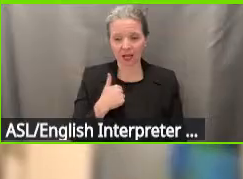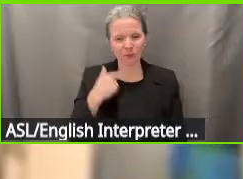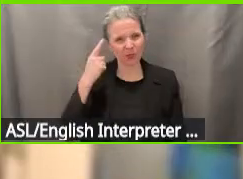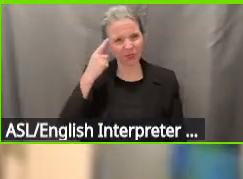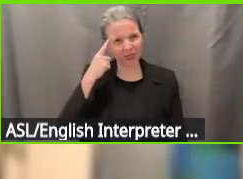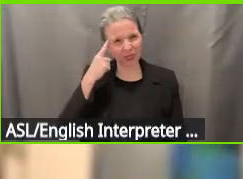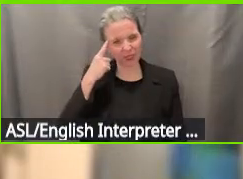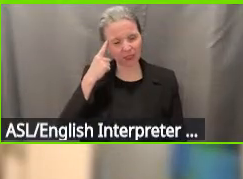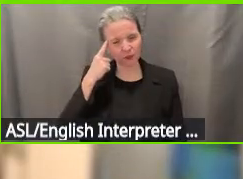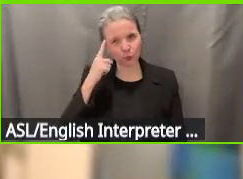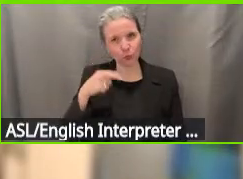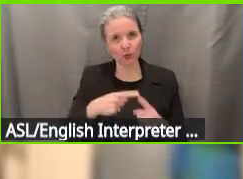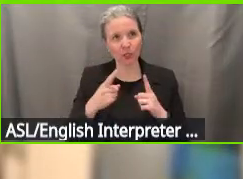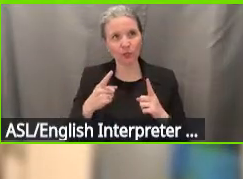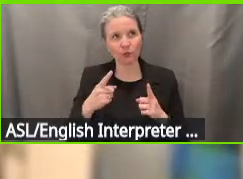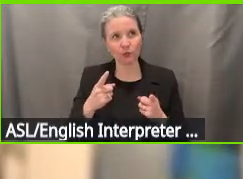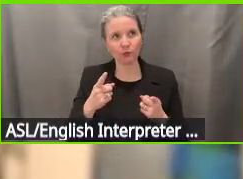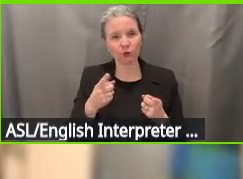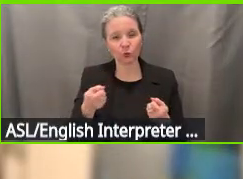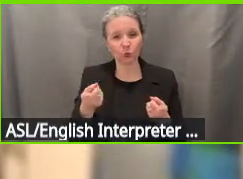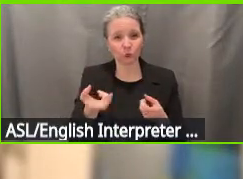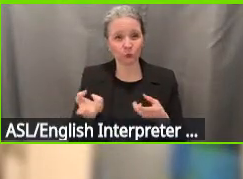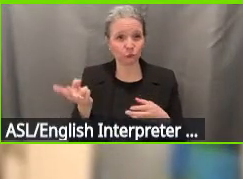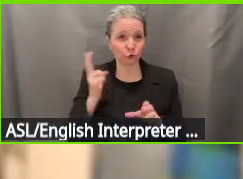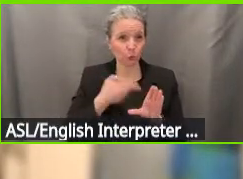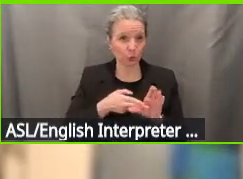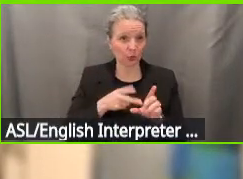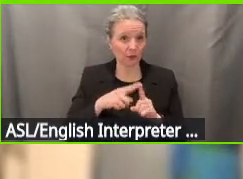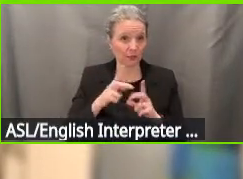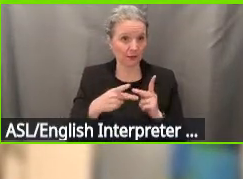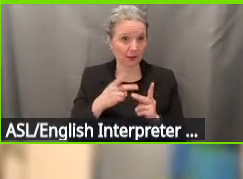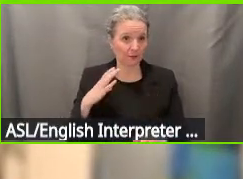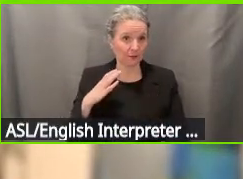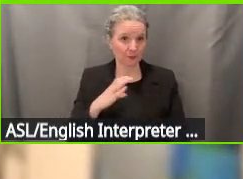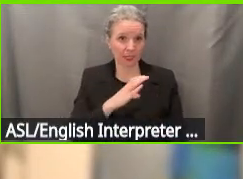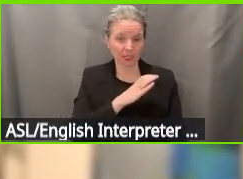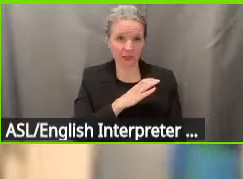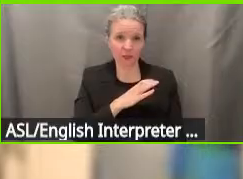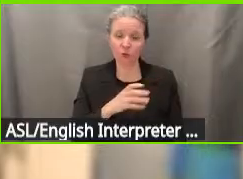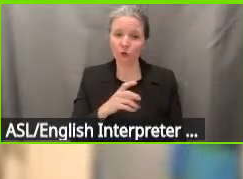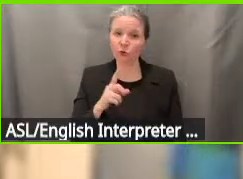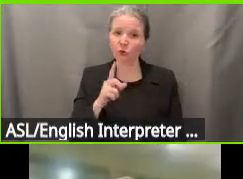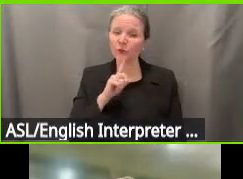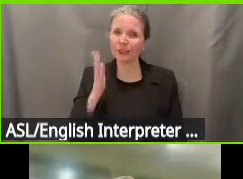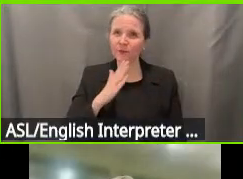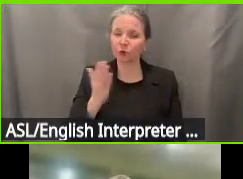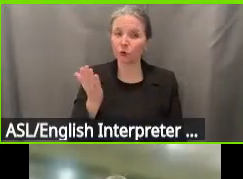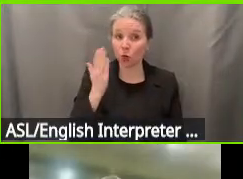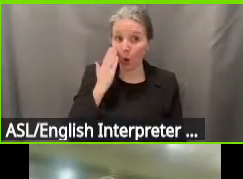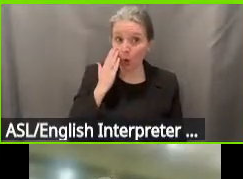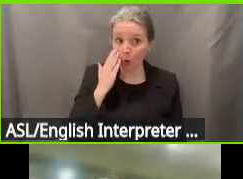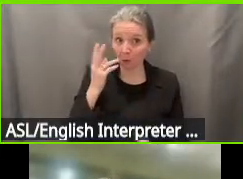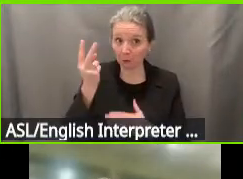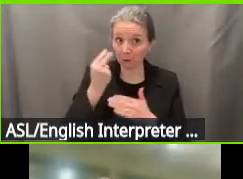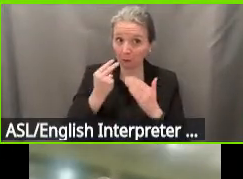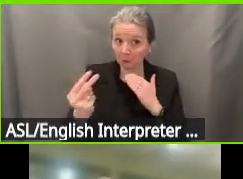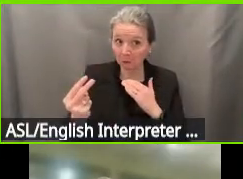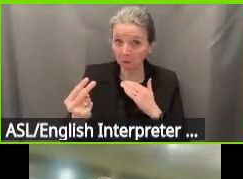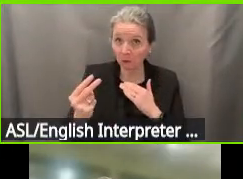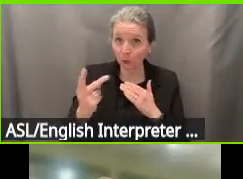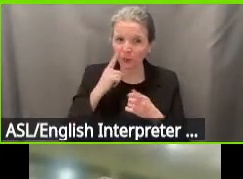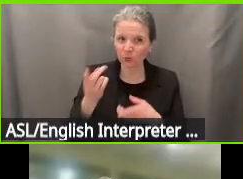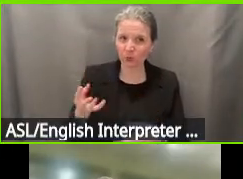thinking, when you get on a committee like this, you really never know what you're going to